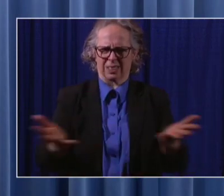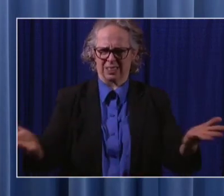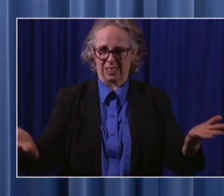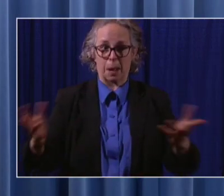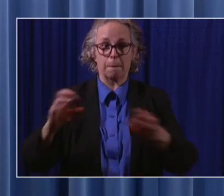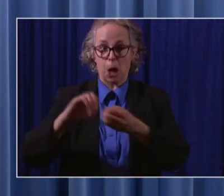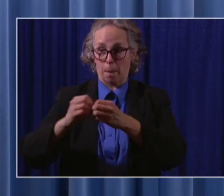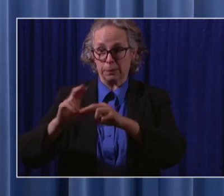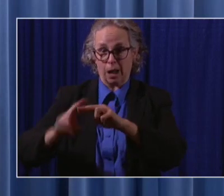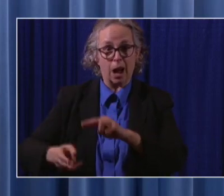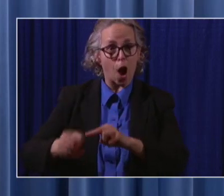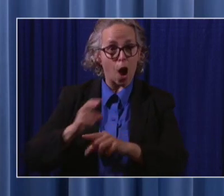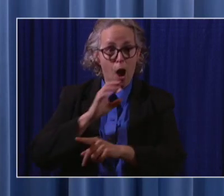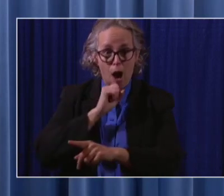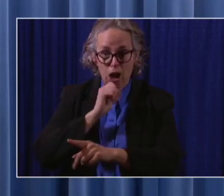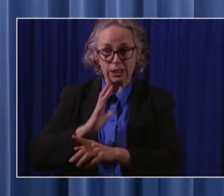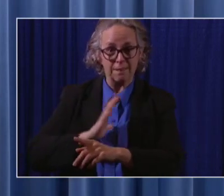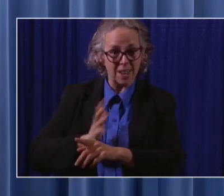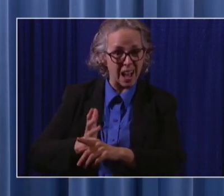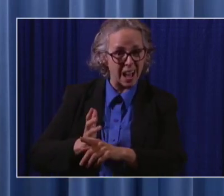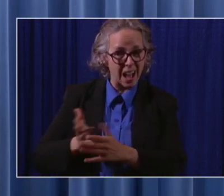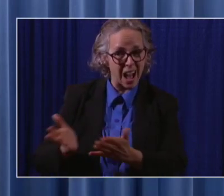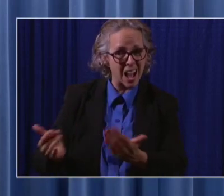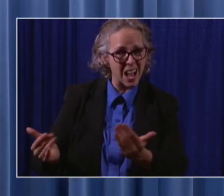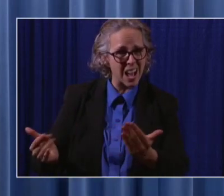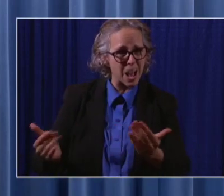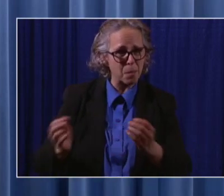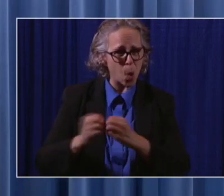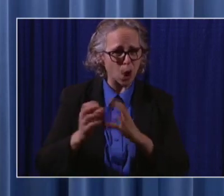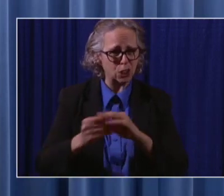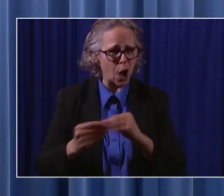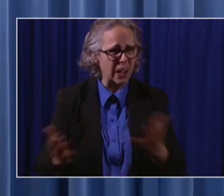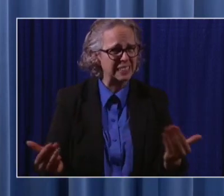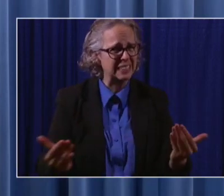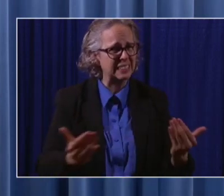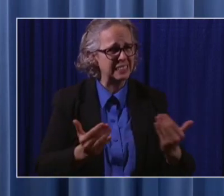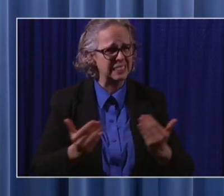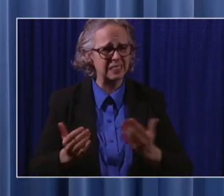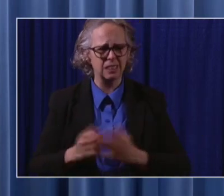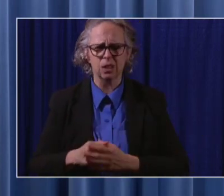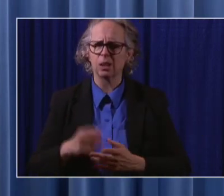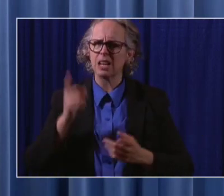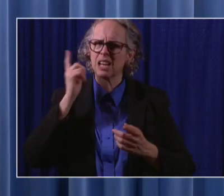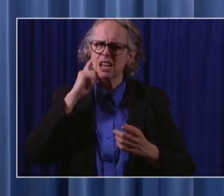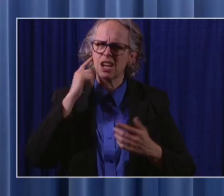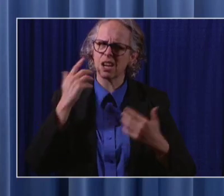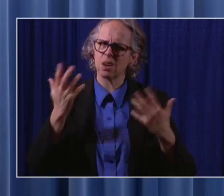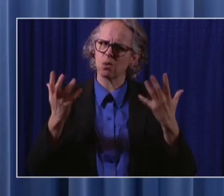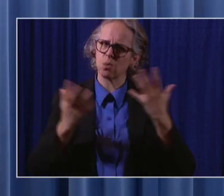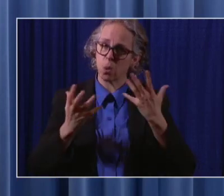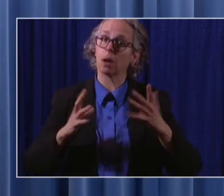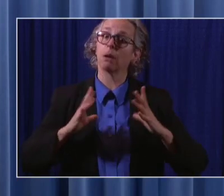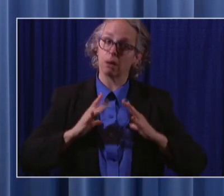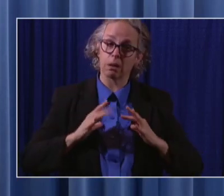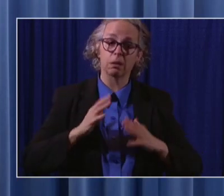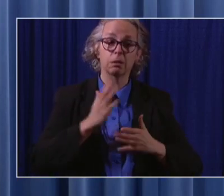Here's a snapshot of what they've told us. And so a lot of people doing some great work out there. In Union and Clark counties, they're seeing better